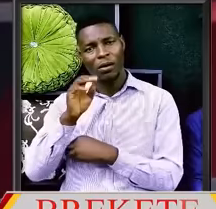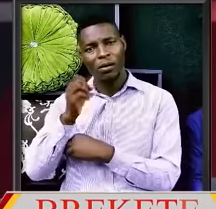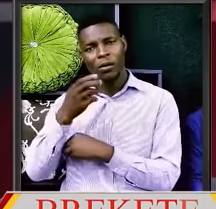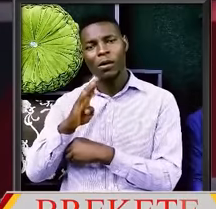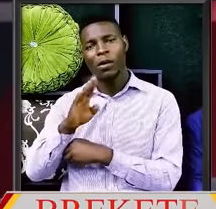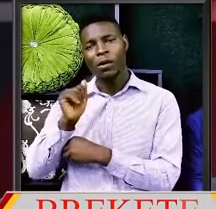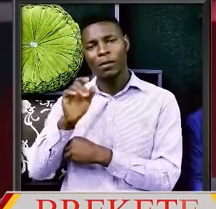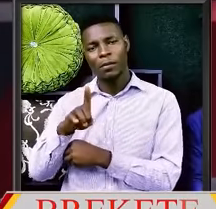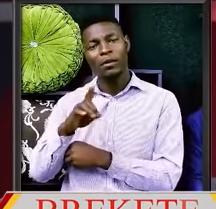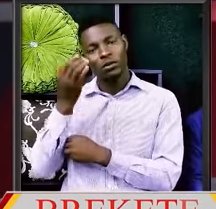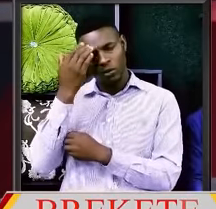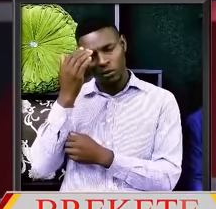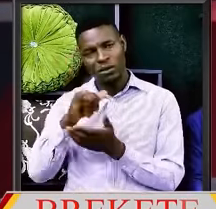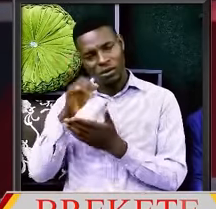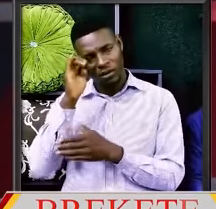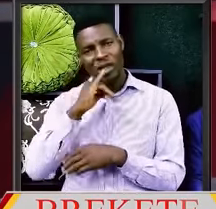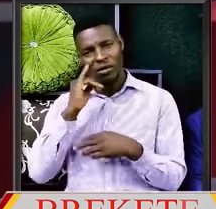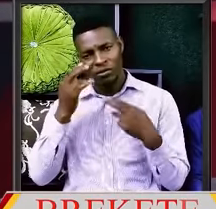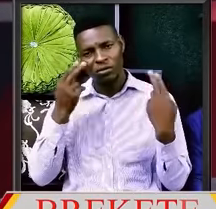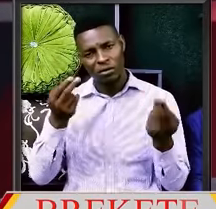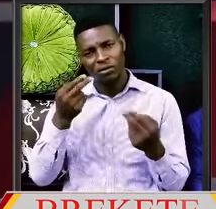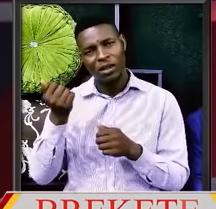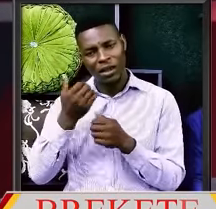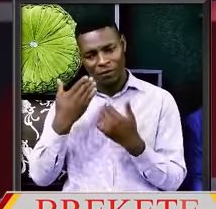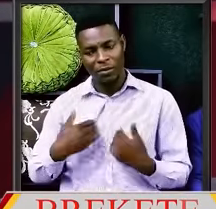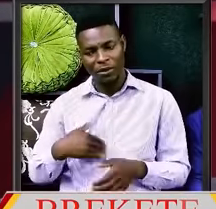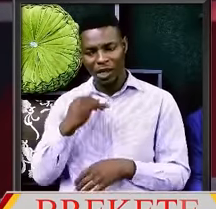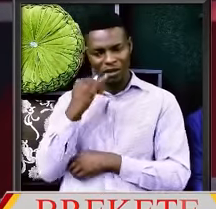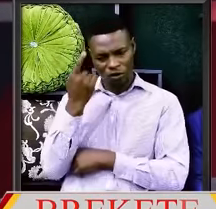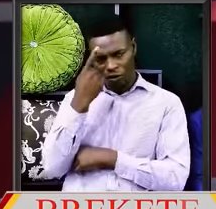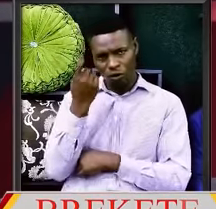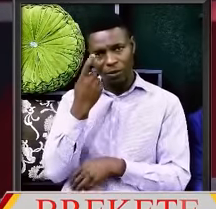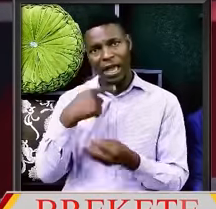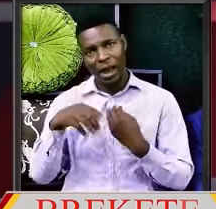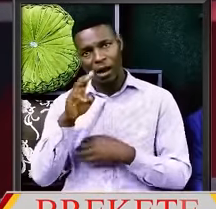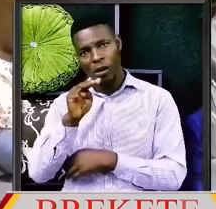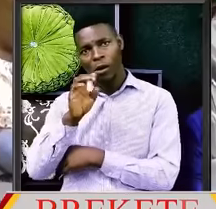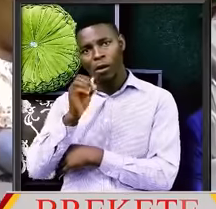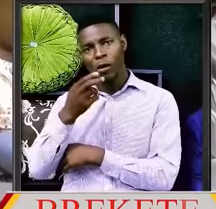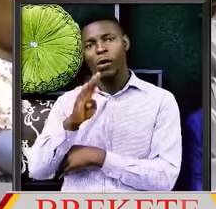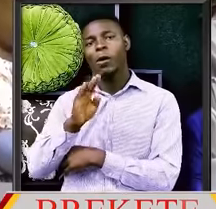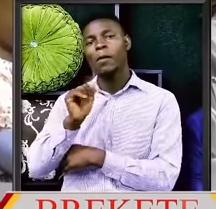innocent. Everybody is suspect. Until how can proven you, innocent.